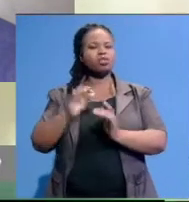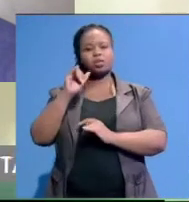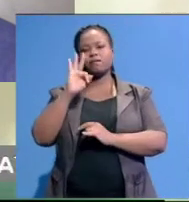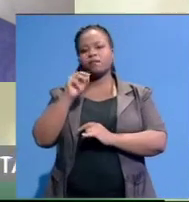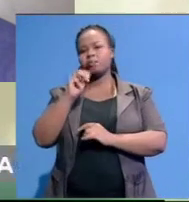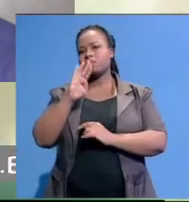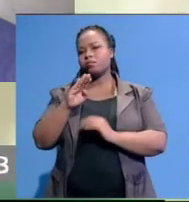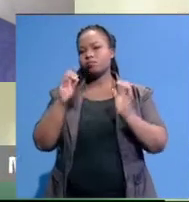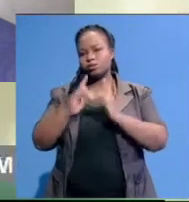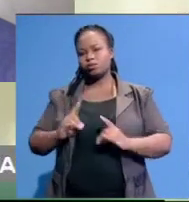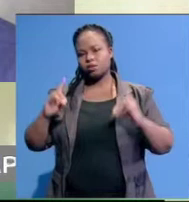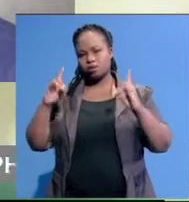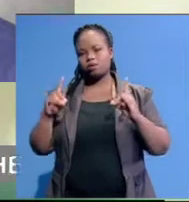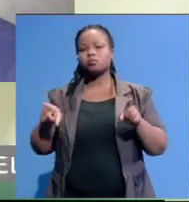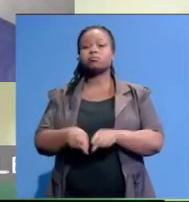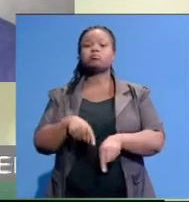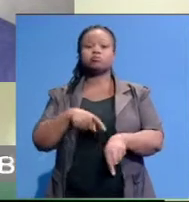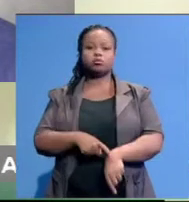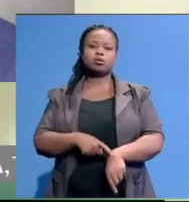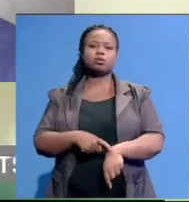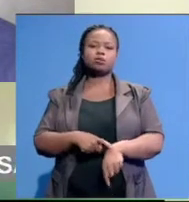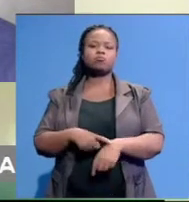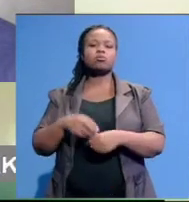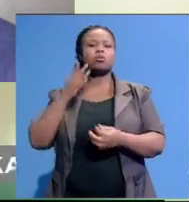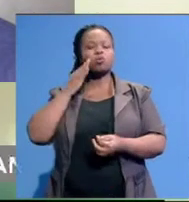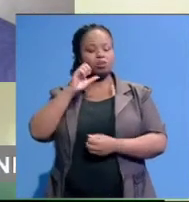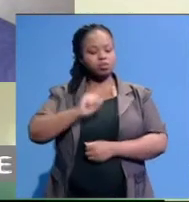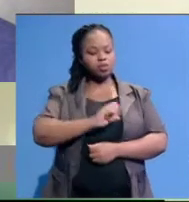acknowledging the role that the world had played in the liberation of